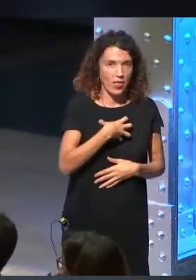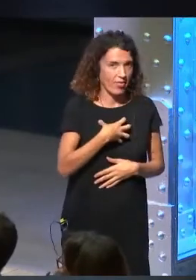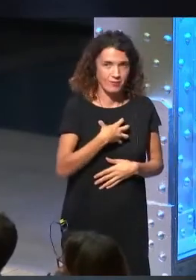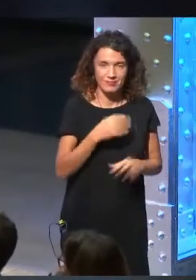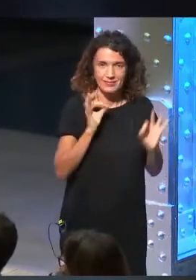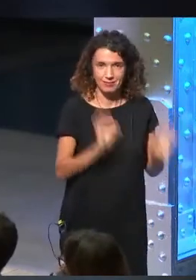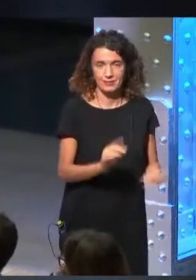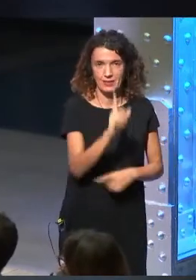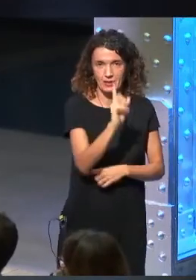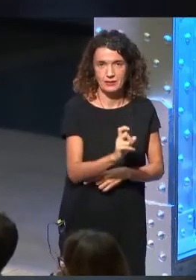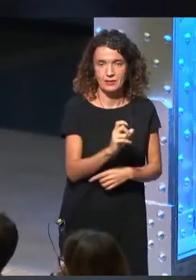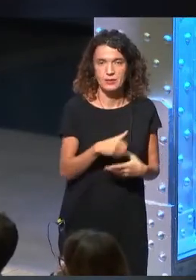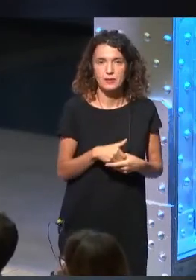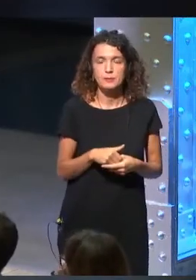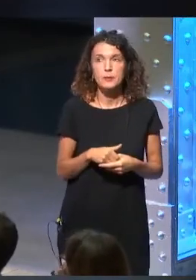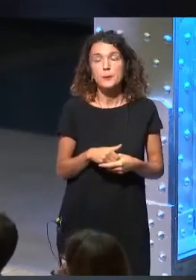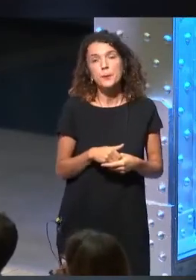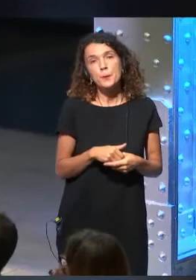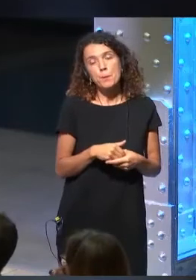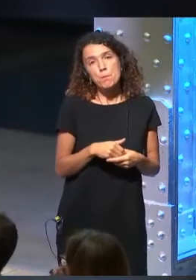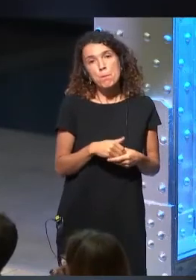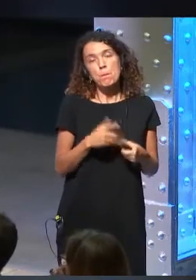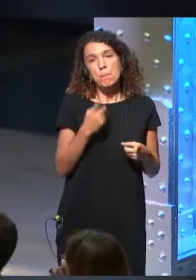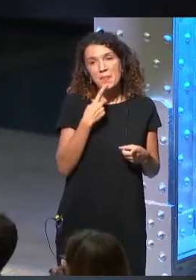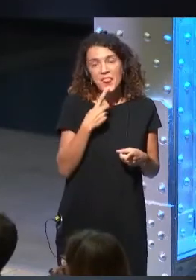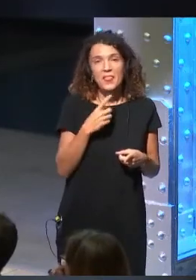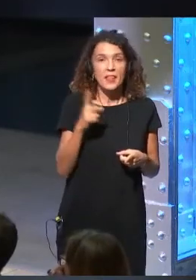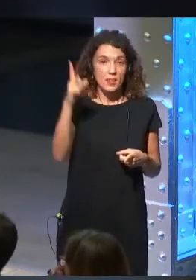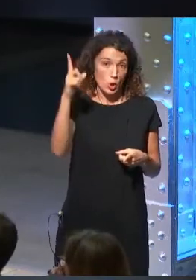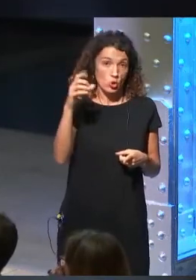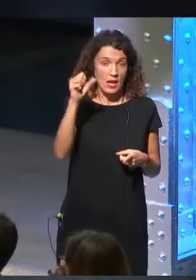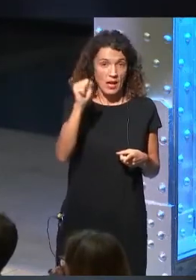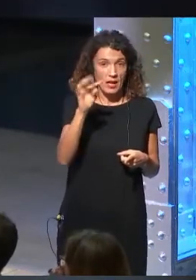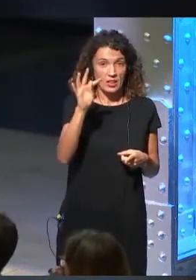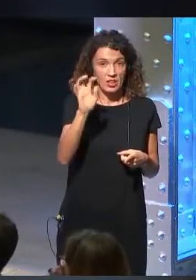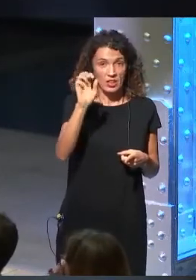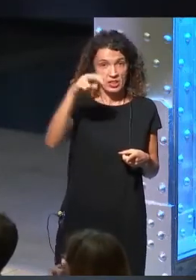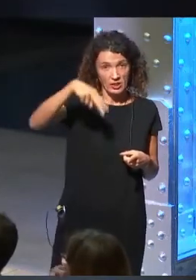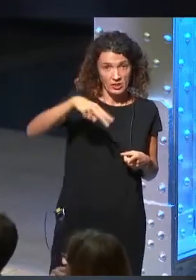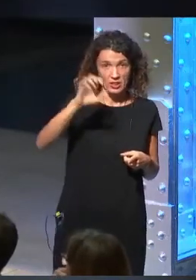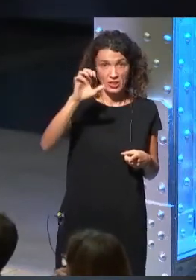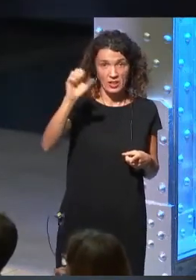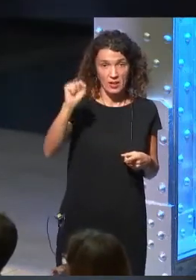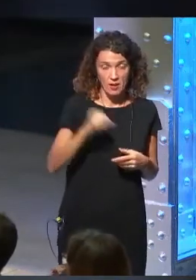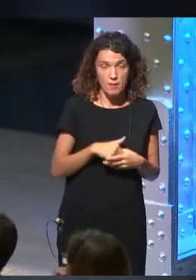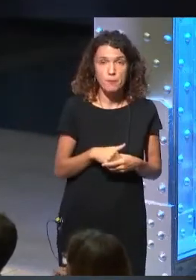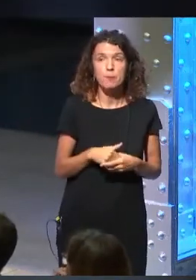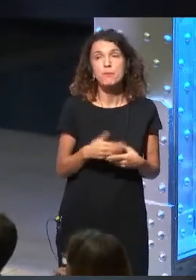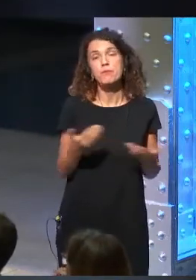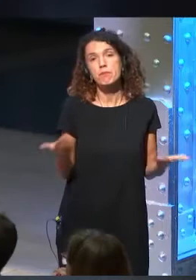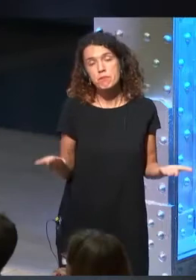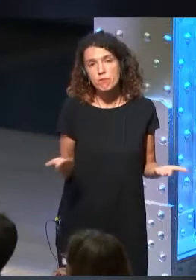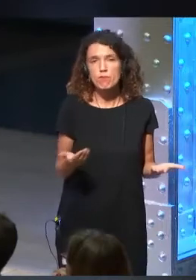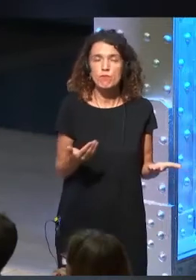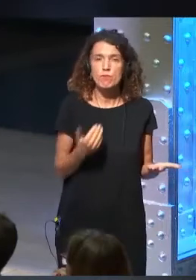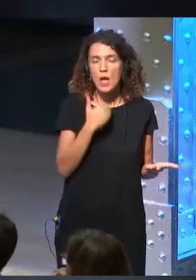has something of the oddity for us, I think, that if we can try and project back what the oddity